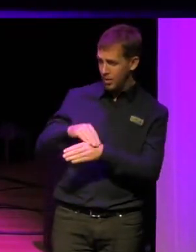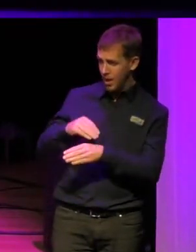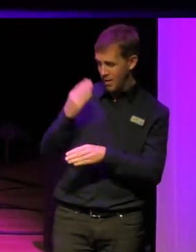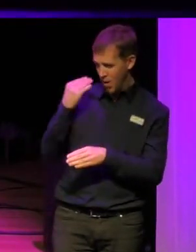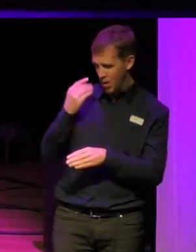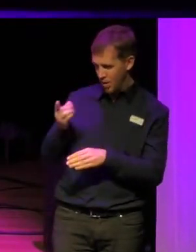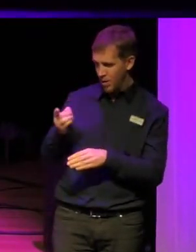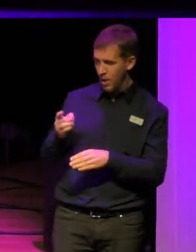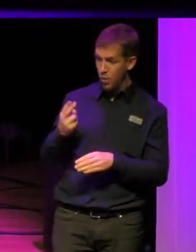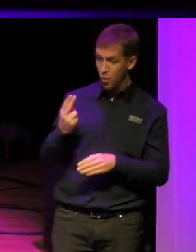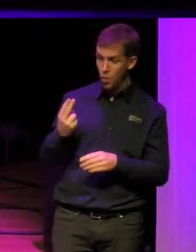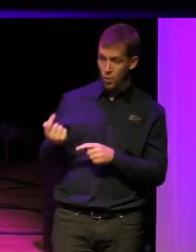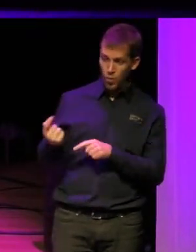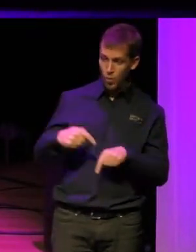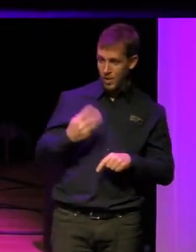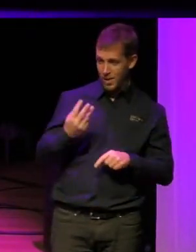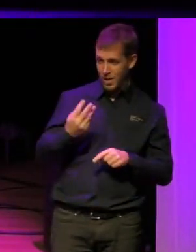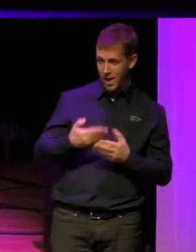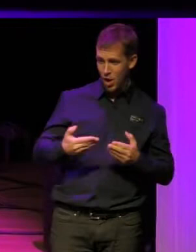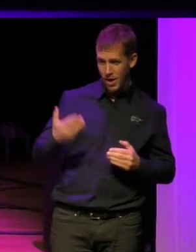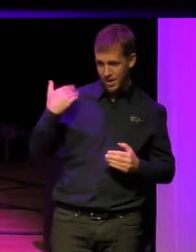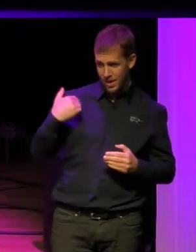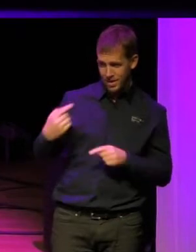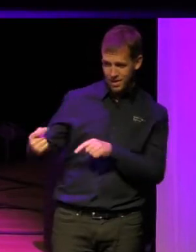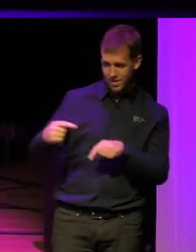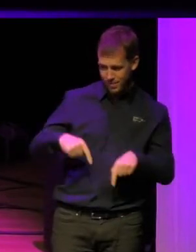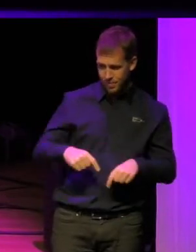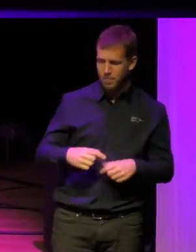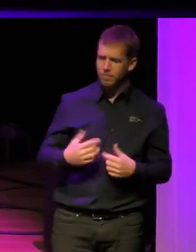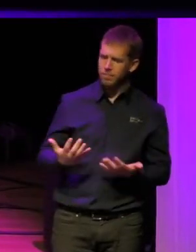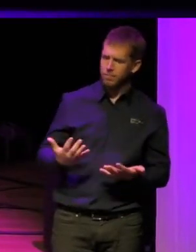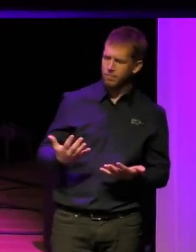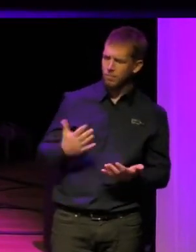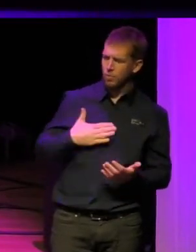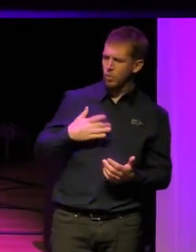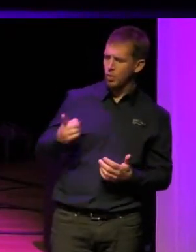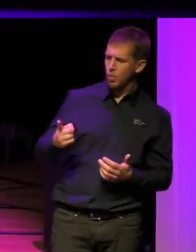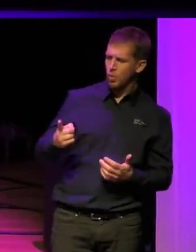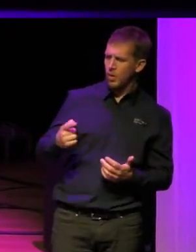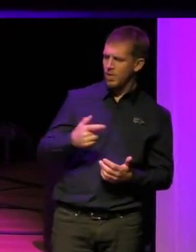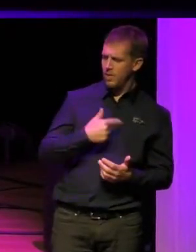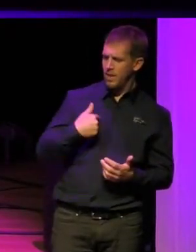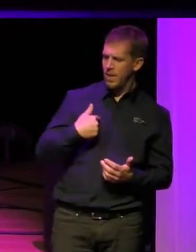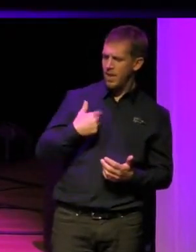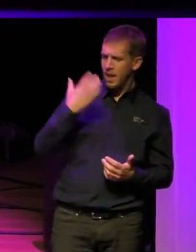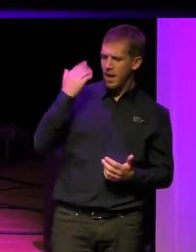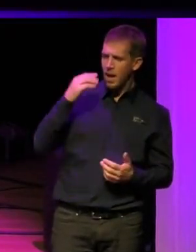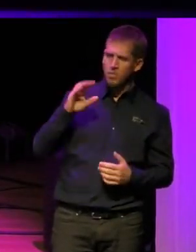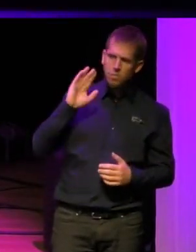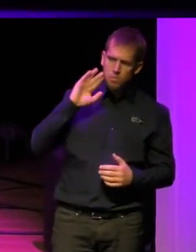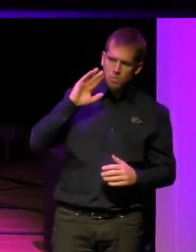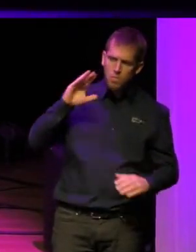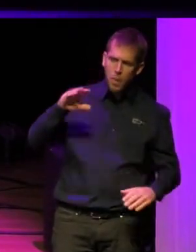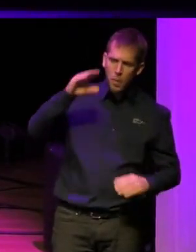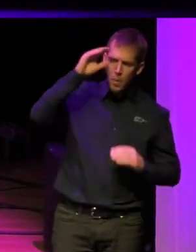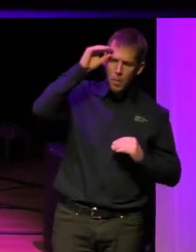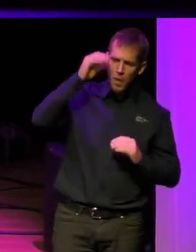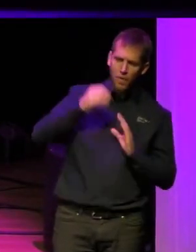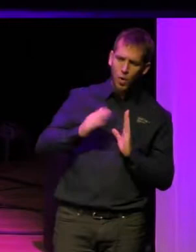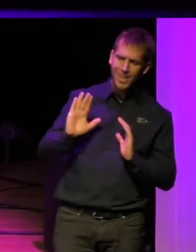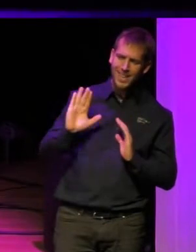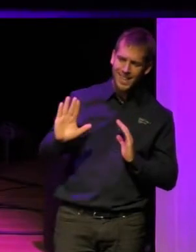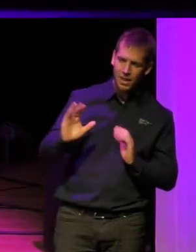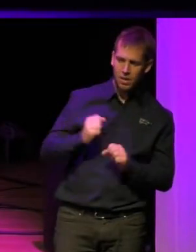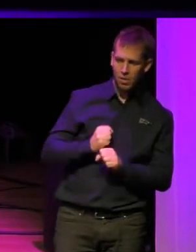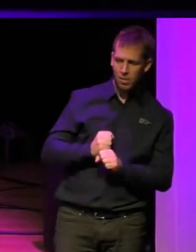before, and you have been here like for 3 days now. Yes. What would you say that we can learn from your work? What can Sweden learn